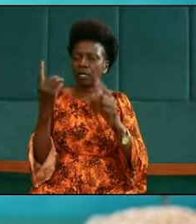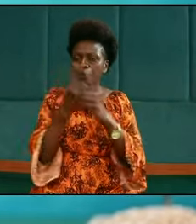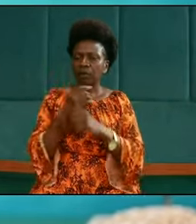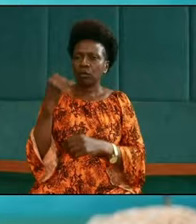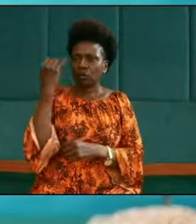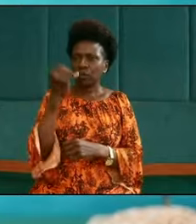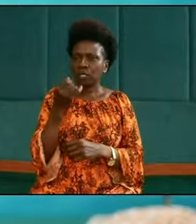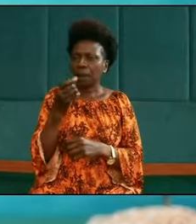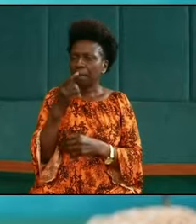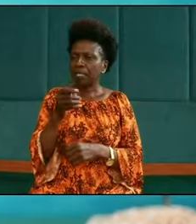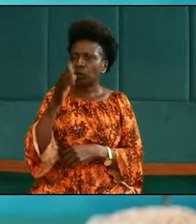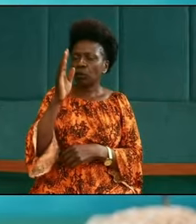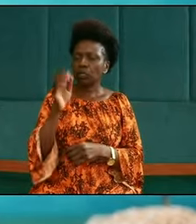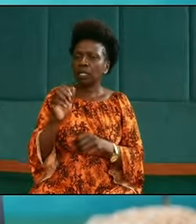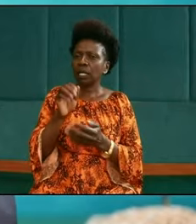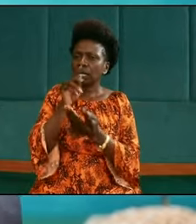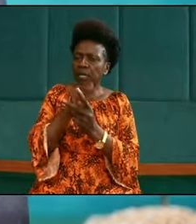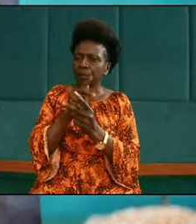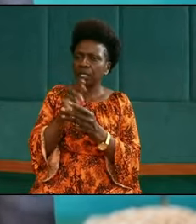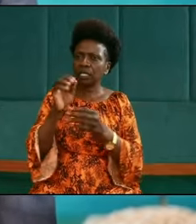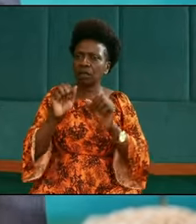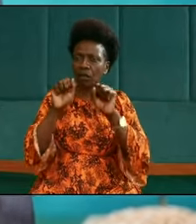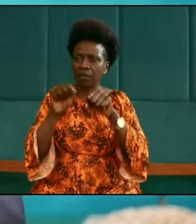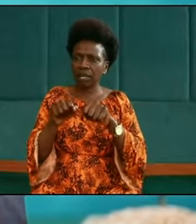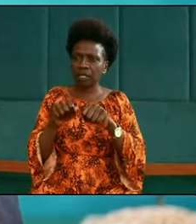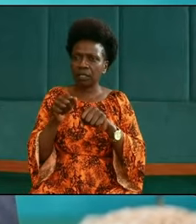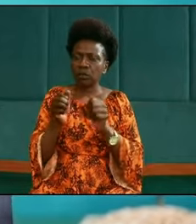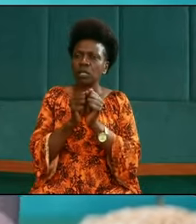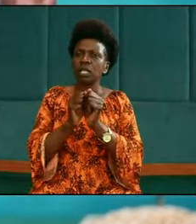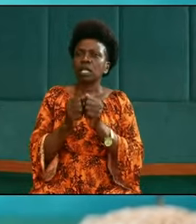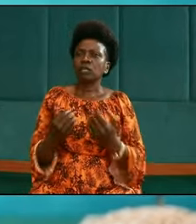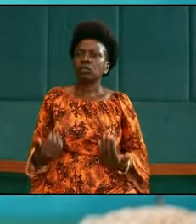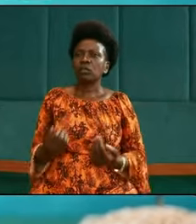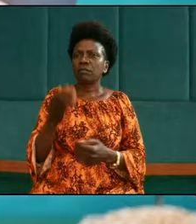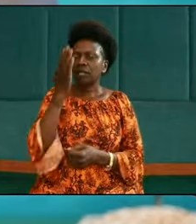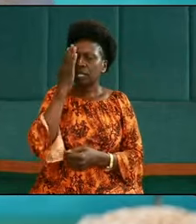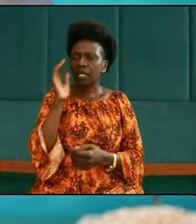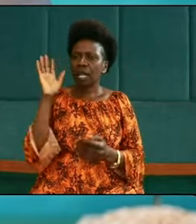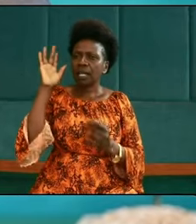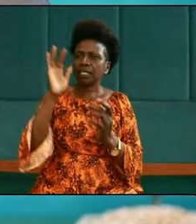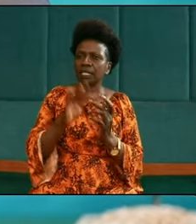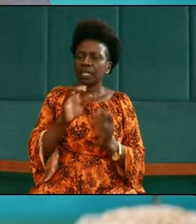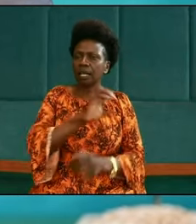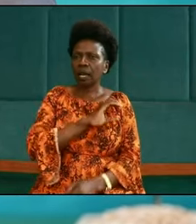God kept his covenant with the children of Israel until